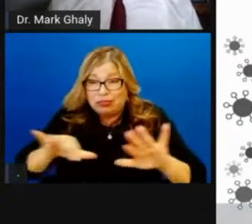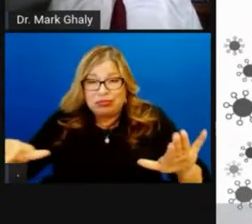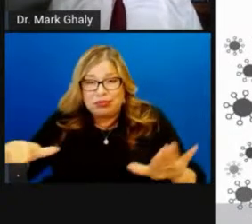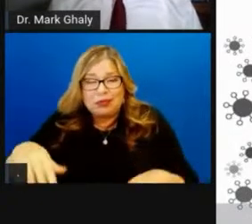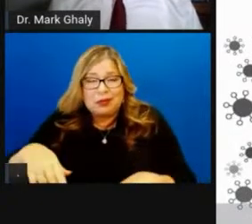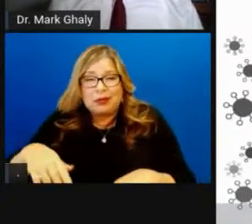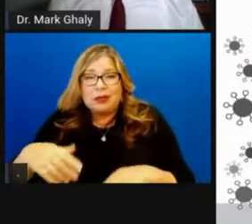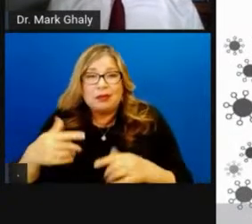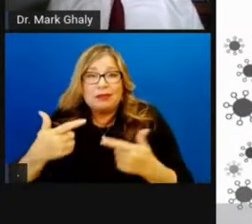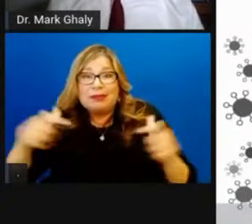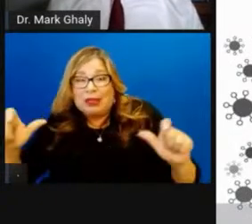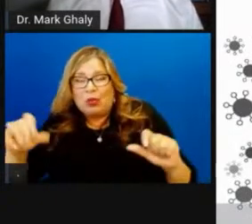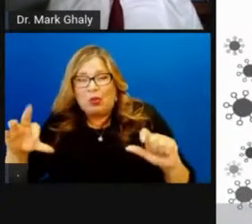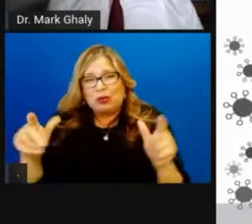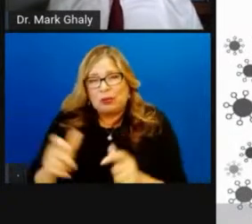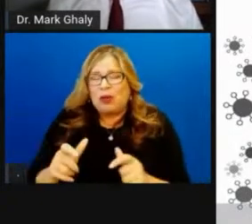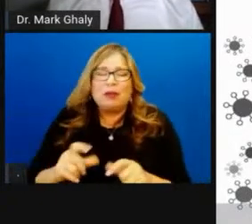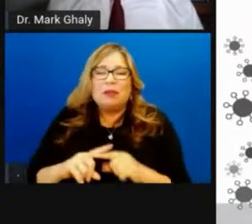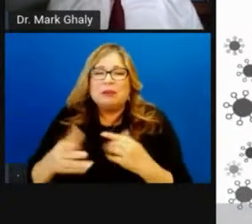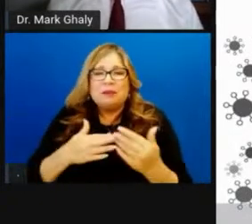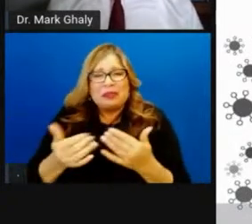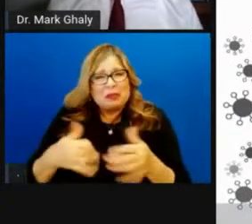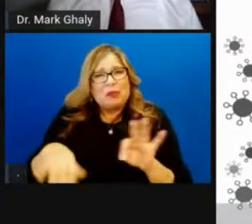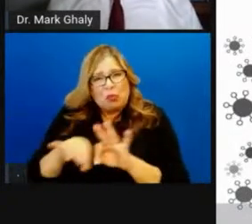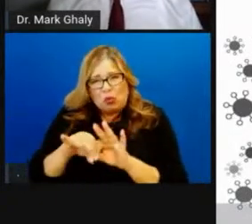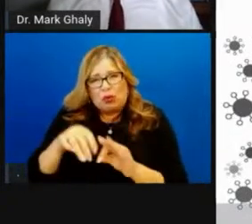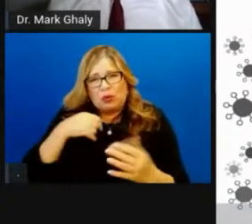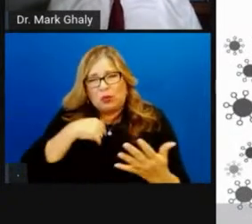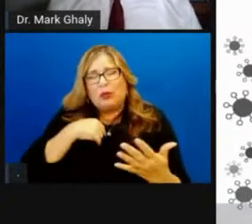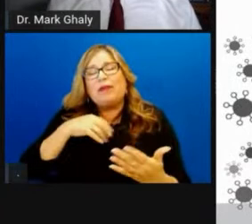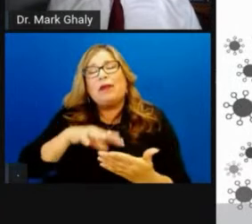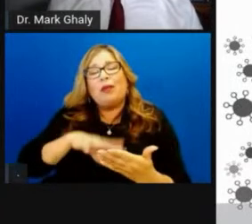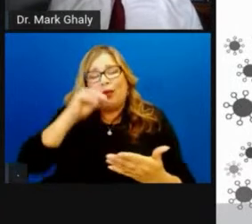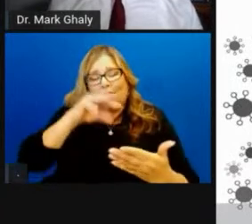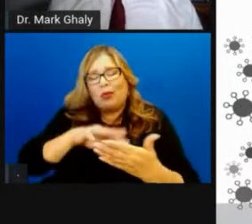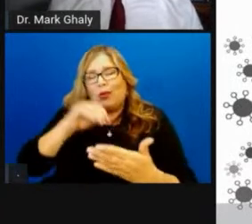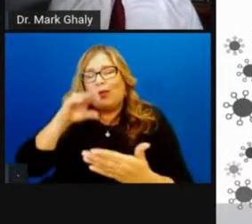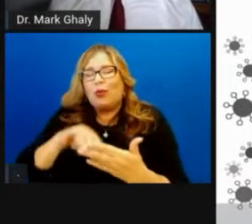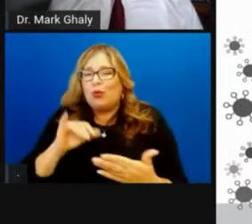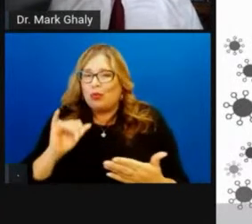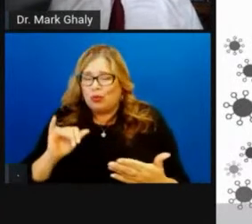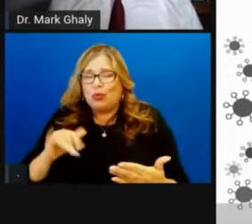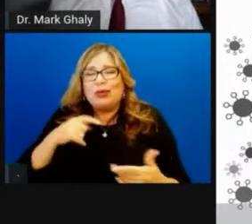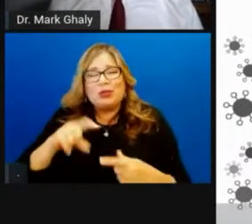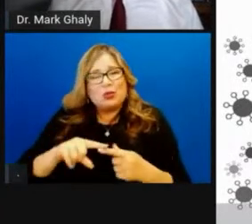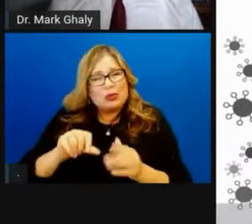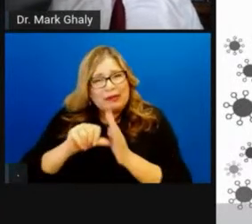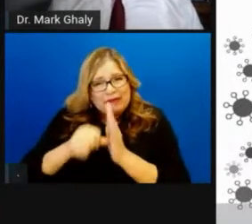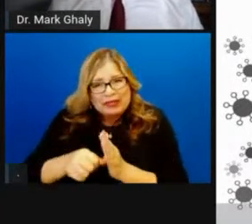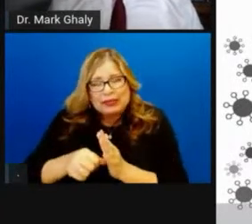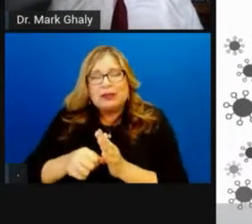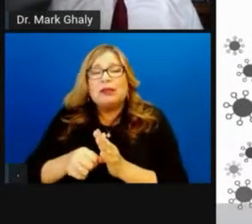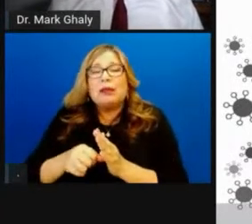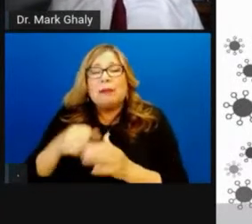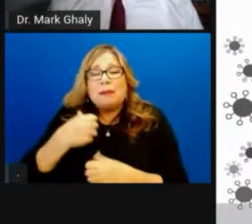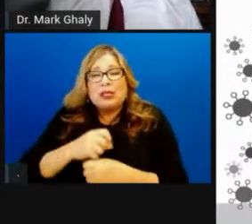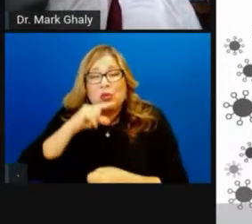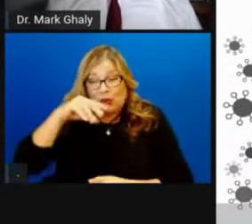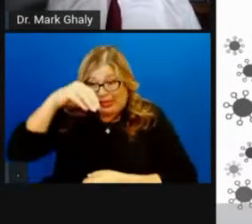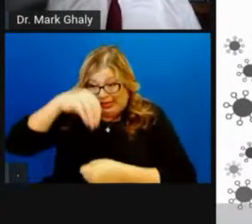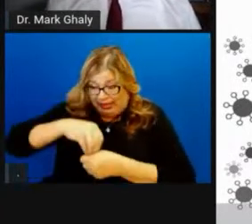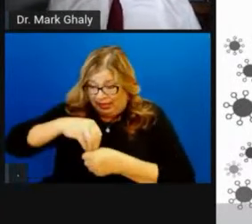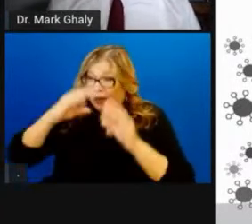important tool. We've learned more and have begun to emphasize more the importance of improving indoor ventilation, that